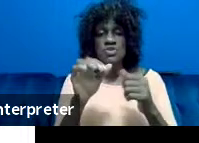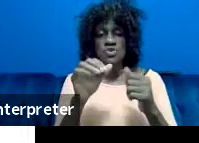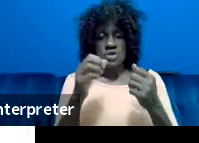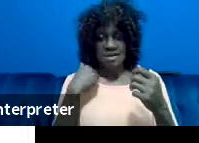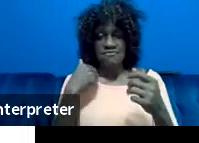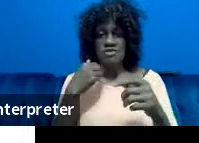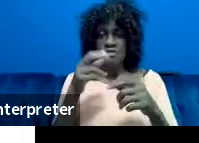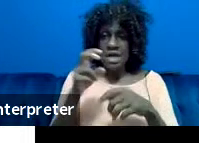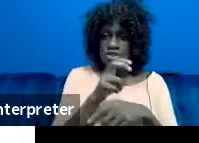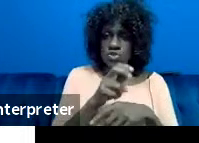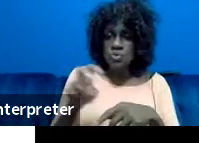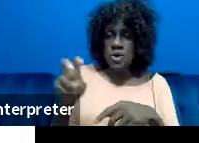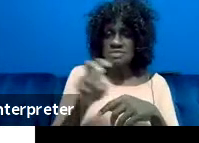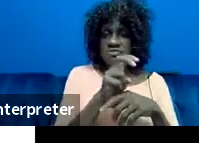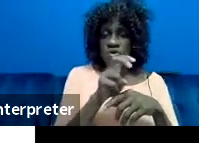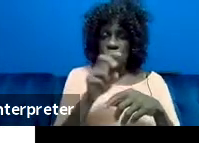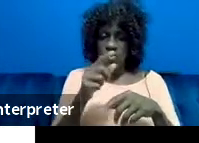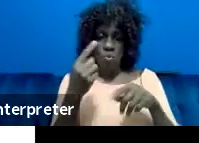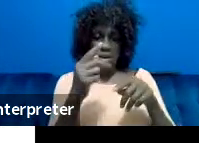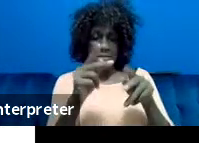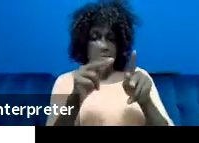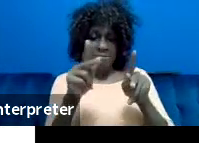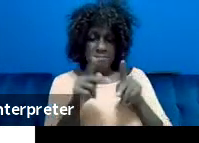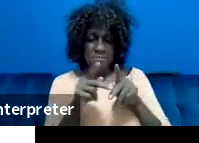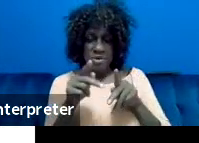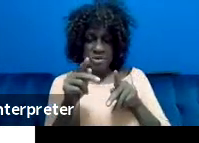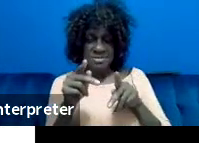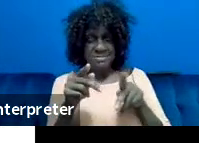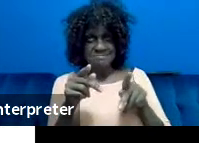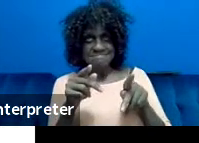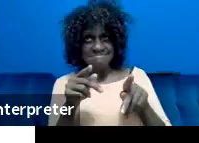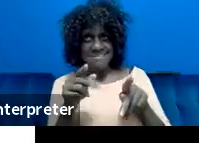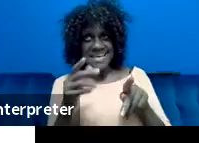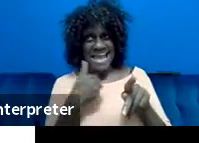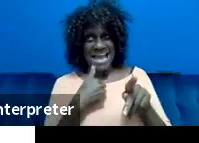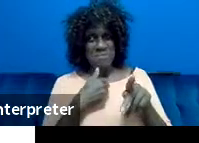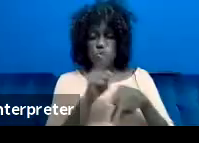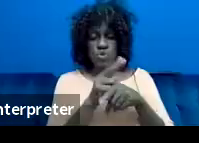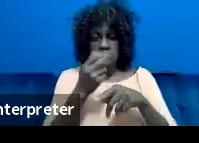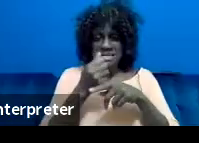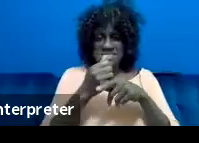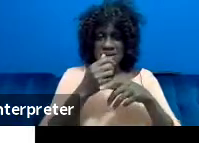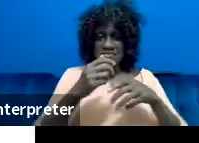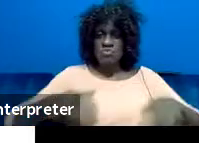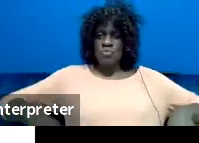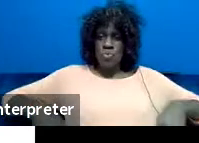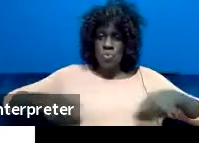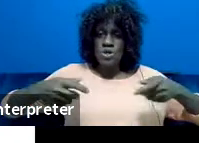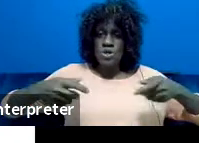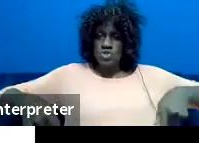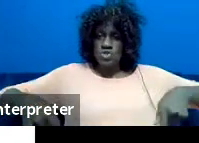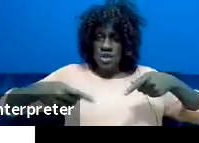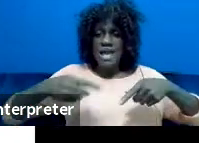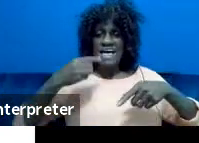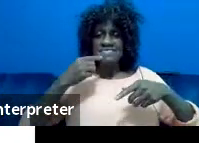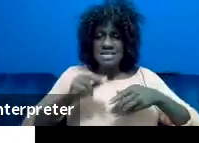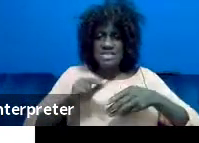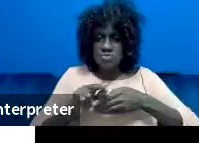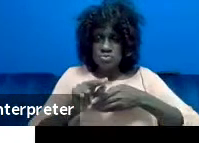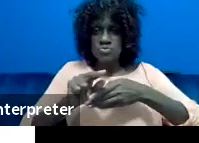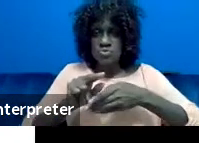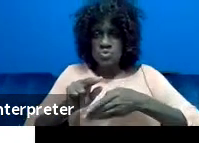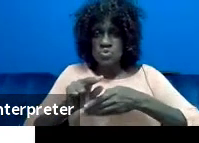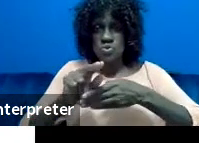transfer platform on one side. I'm a person that uses a manual wheelchair. Scooting is easier than going up